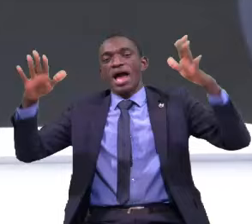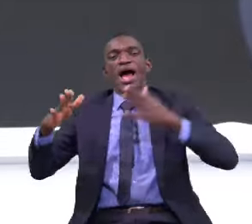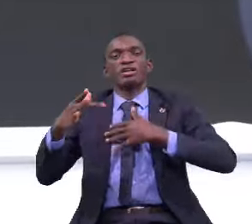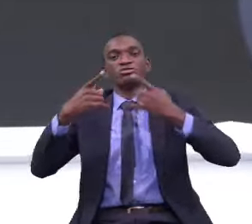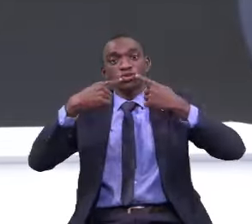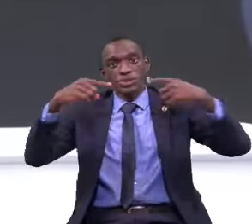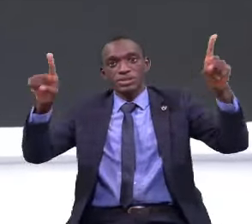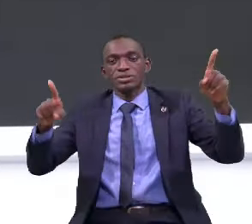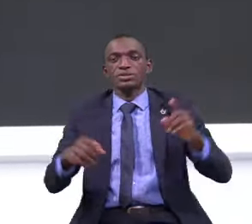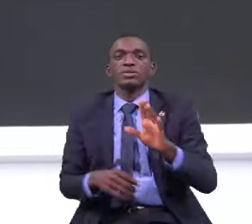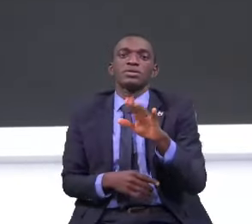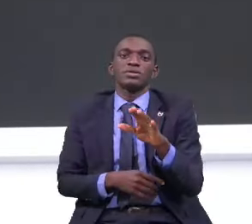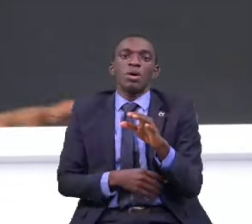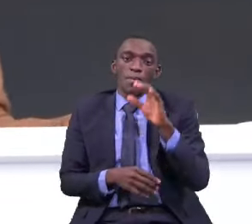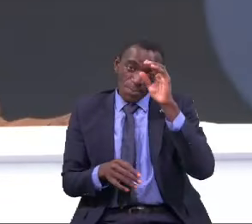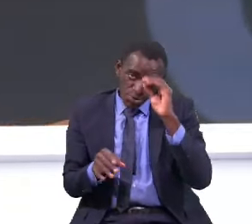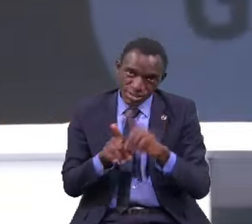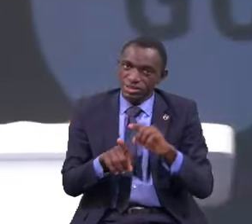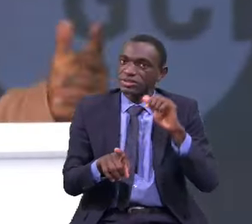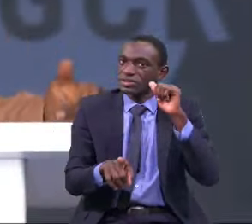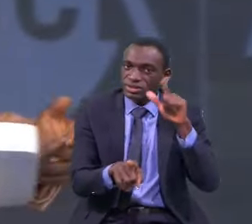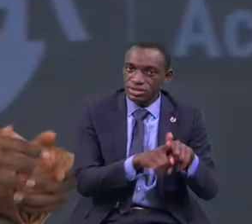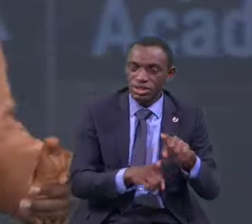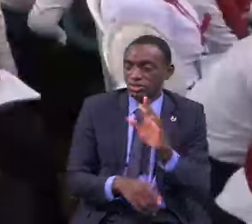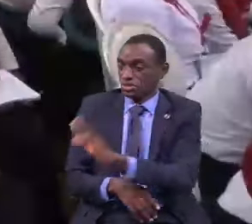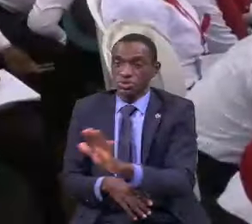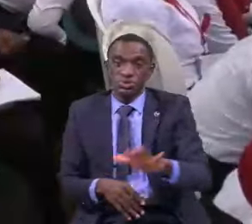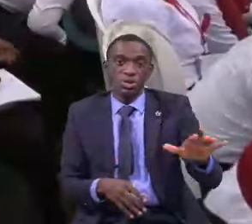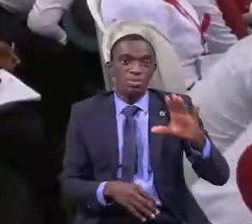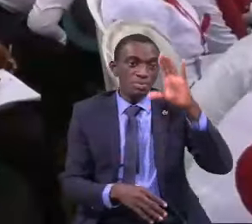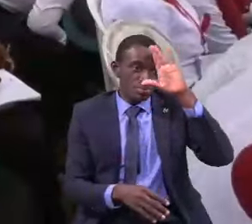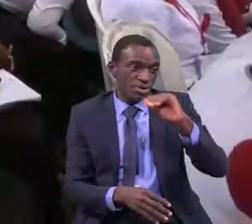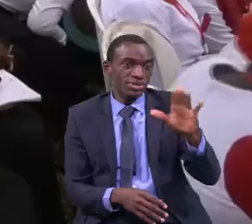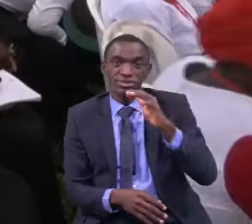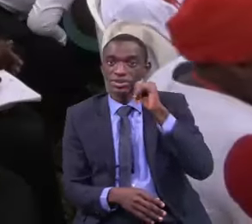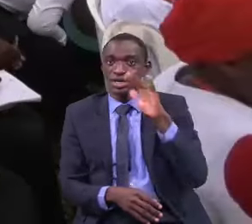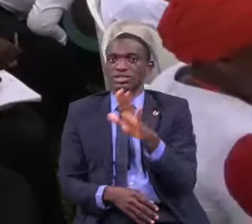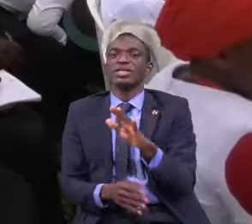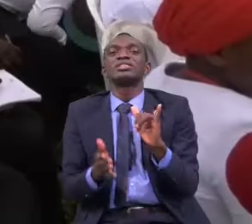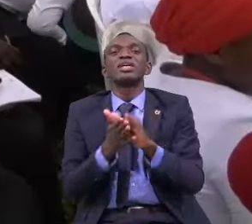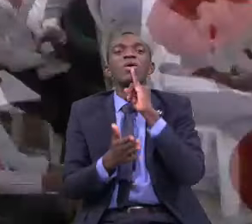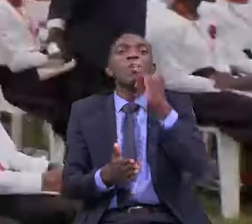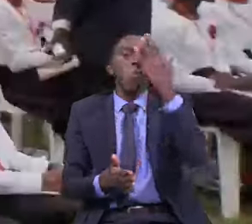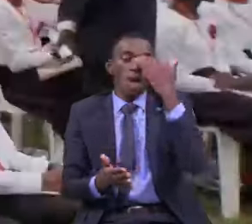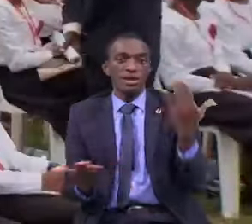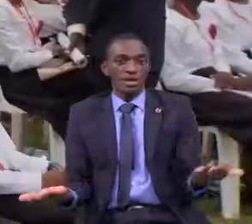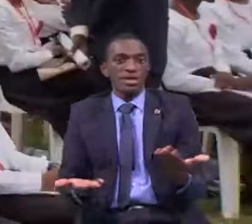Brothers and sisters, children, boys and girls, sons and daughters, that's why we're here today.